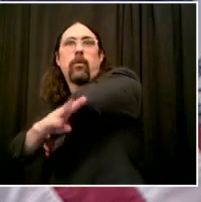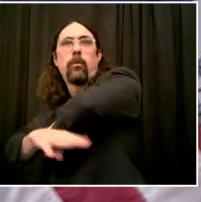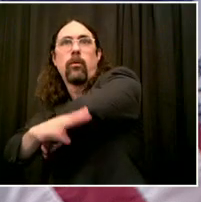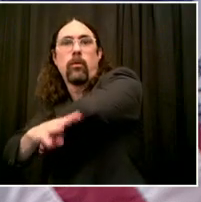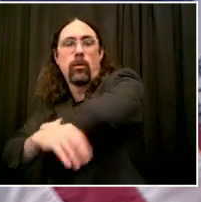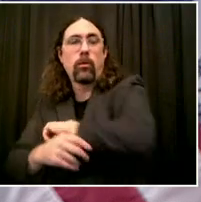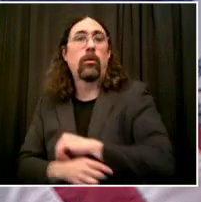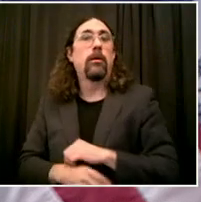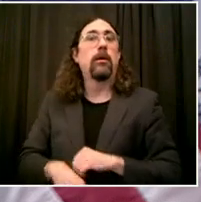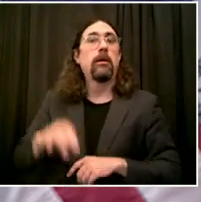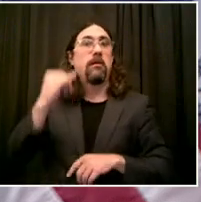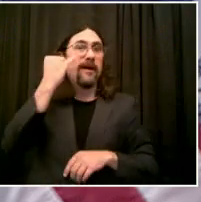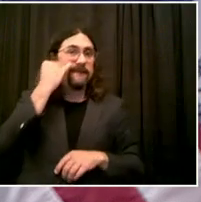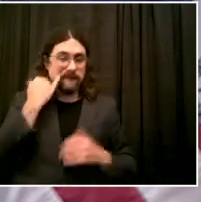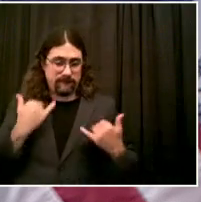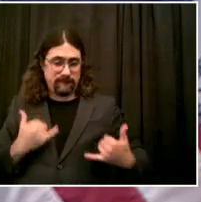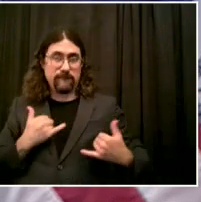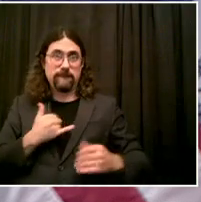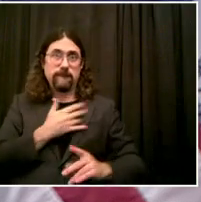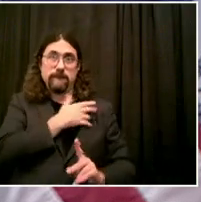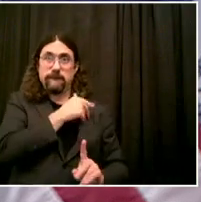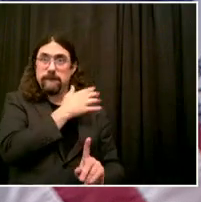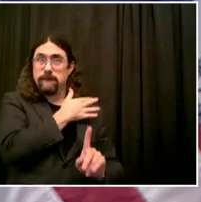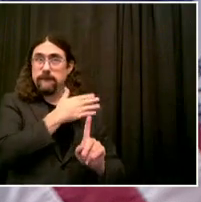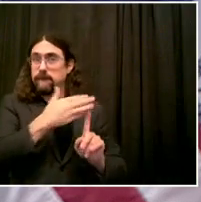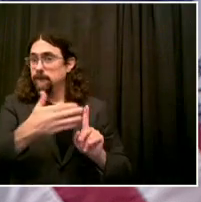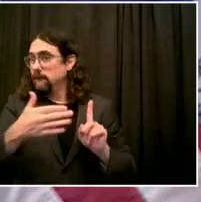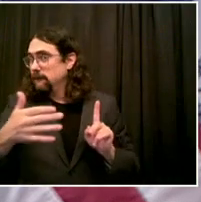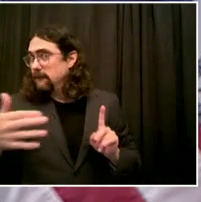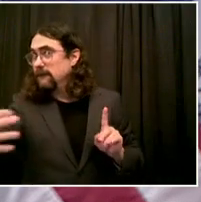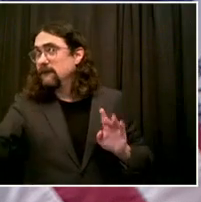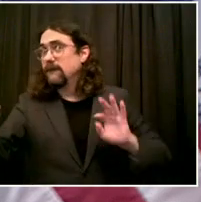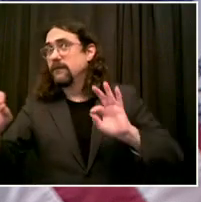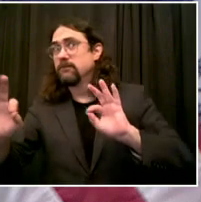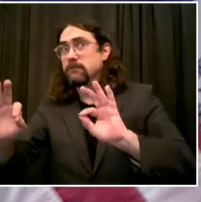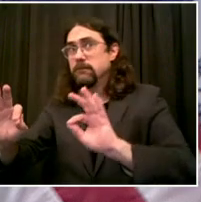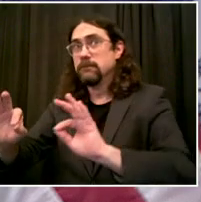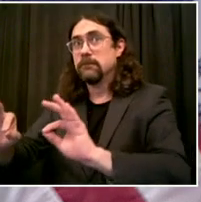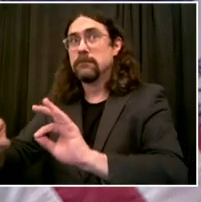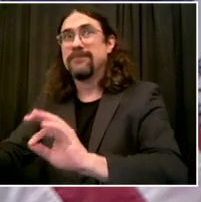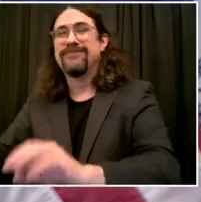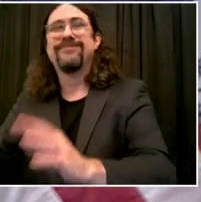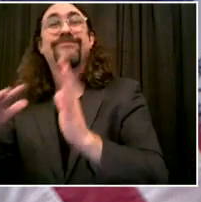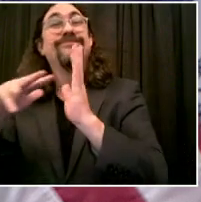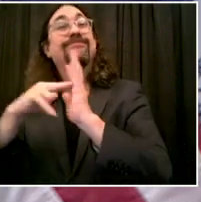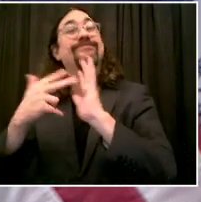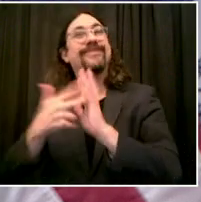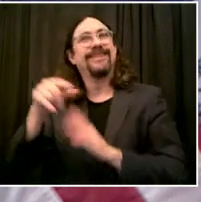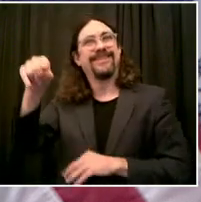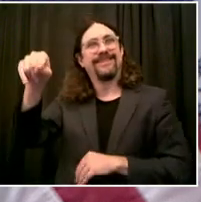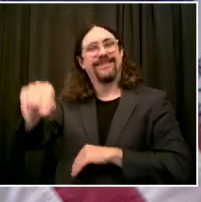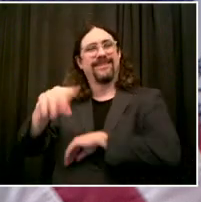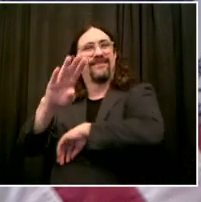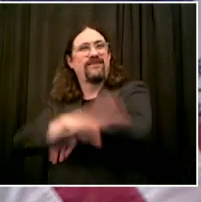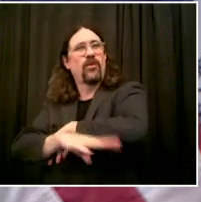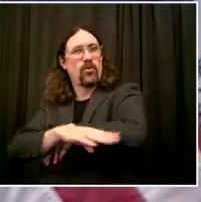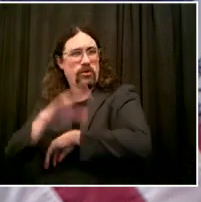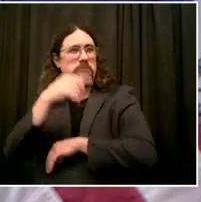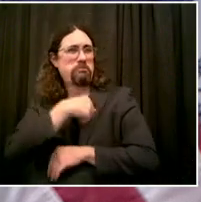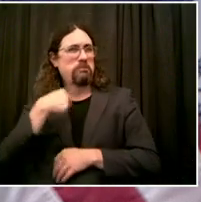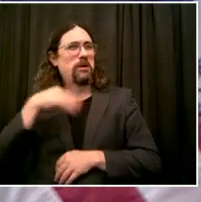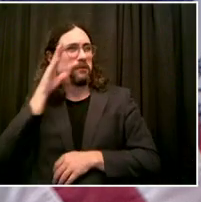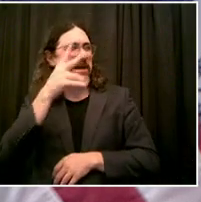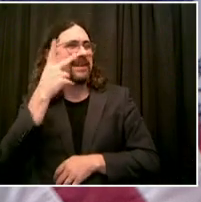also are in the process of recovery, and I've said many times, the recovery is not just go back to the city that existed in January or